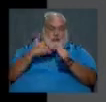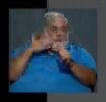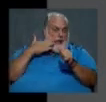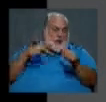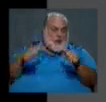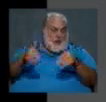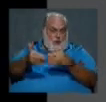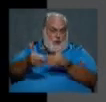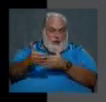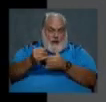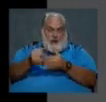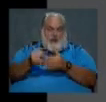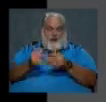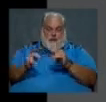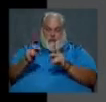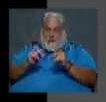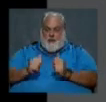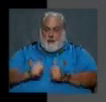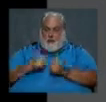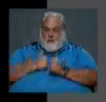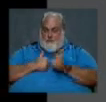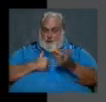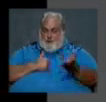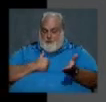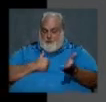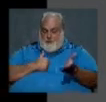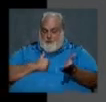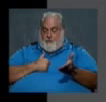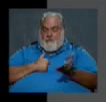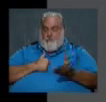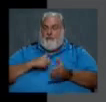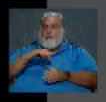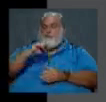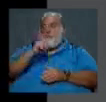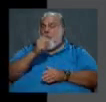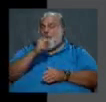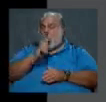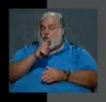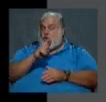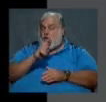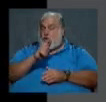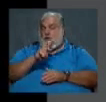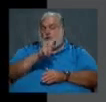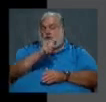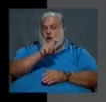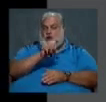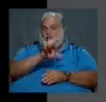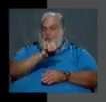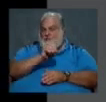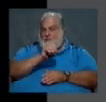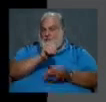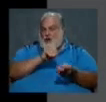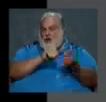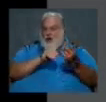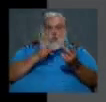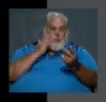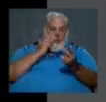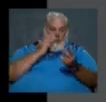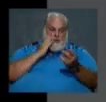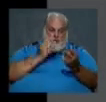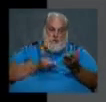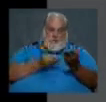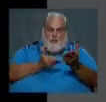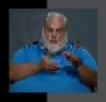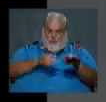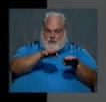the occupancy proposed by the applicant. The master bedroom has 150 square feet, 2 beds are proposed.